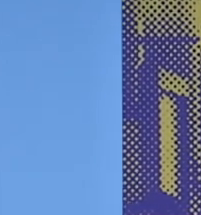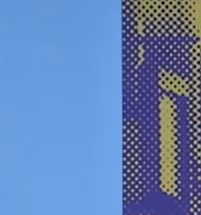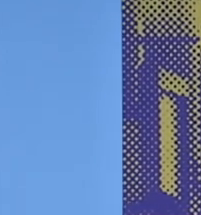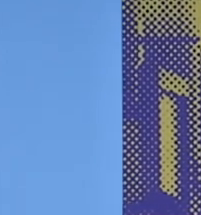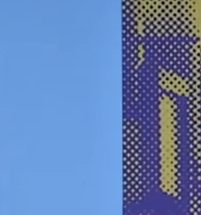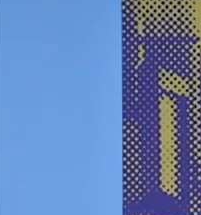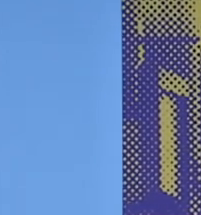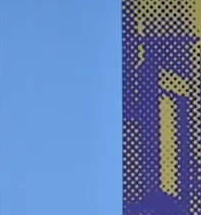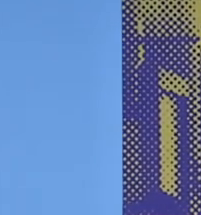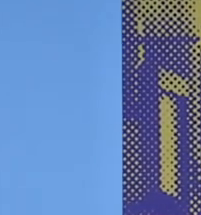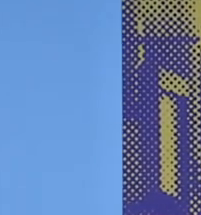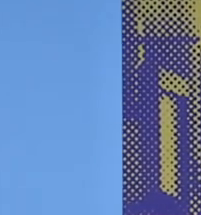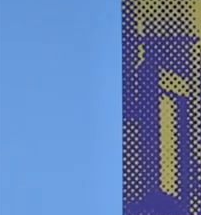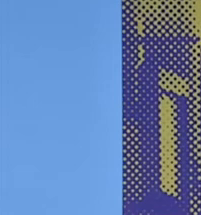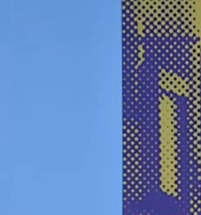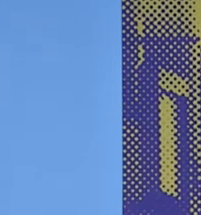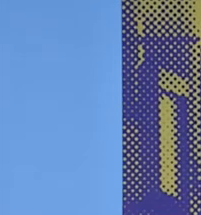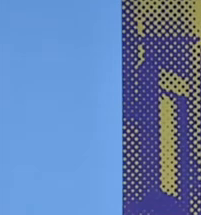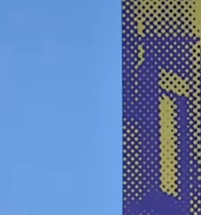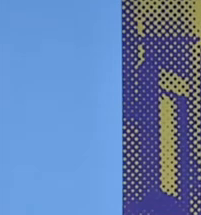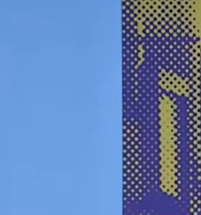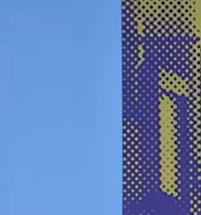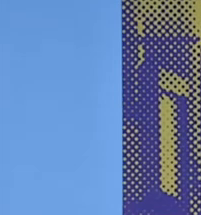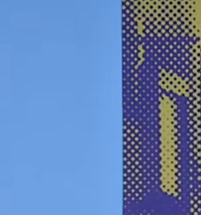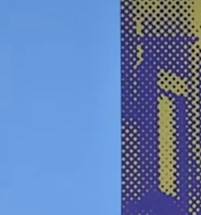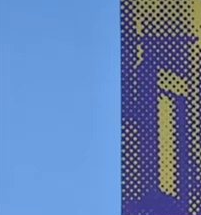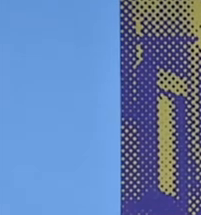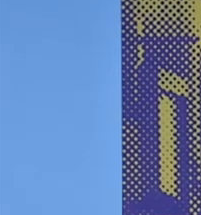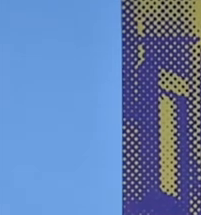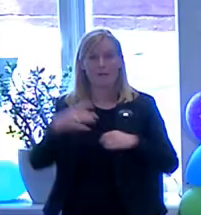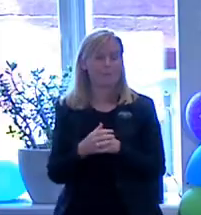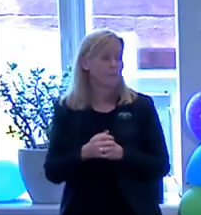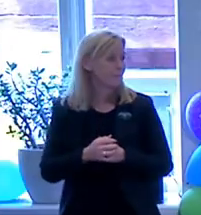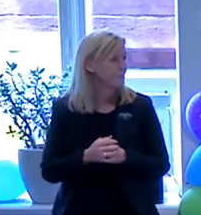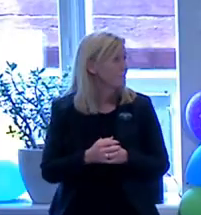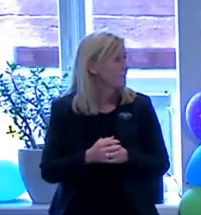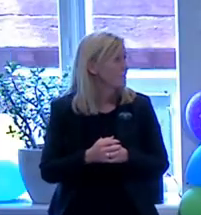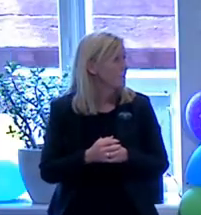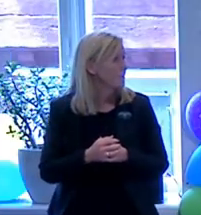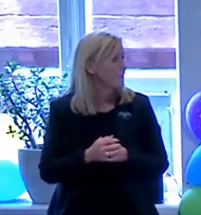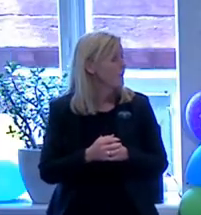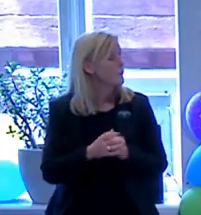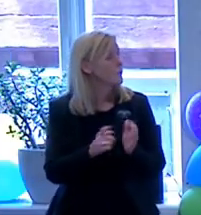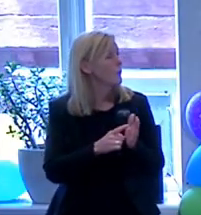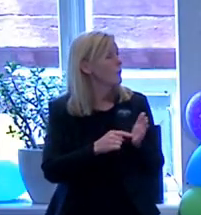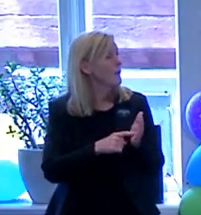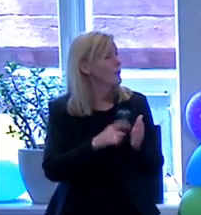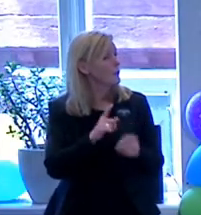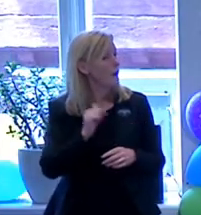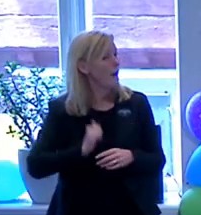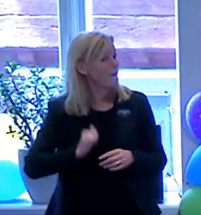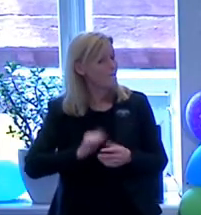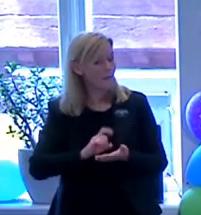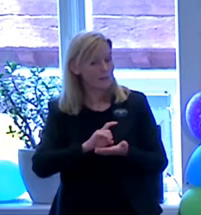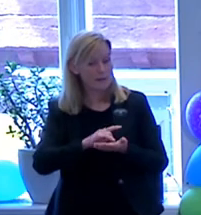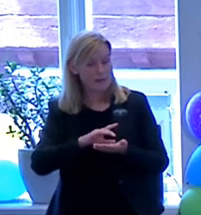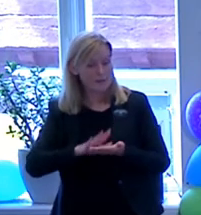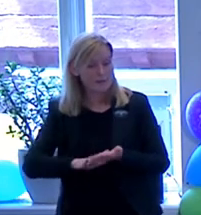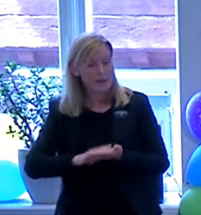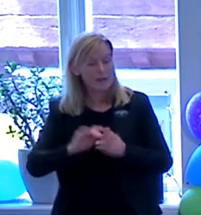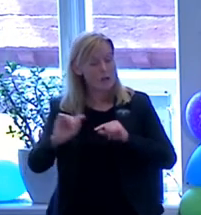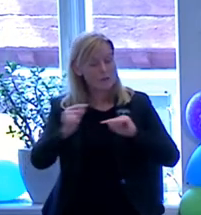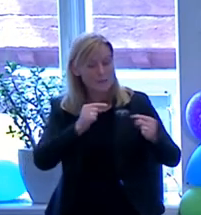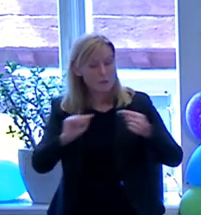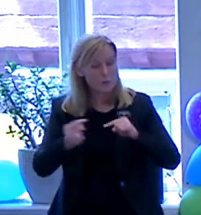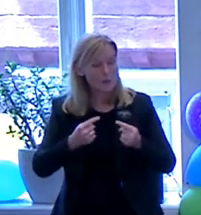chance to opt into that. It won't happen by magic. It won't happen without telling you. So you have used legislation and you have had discussions